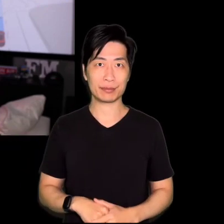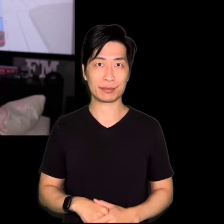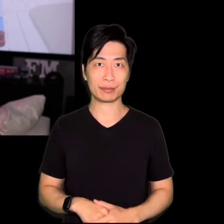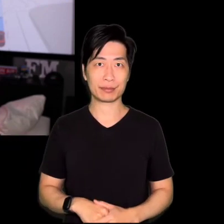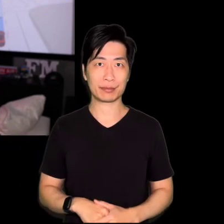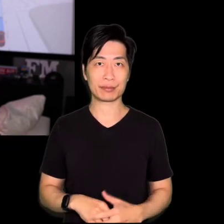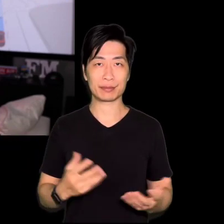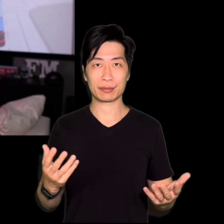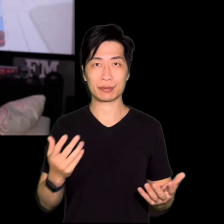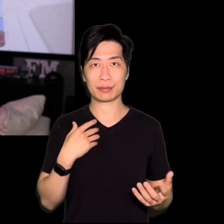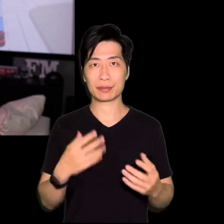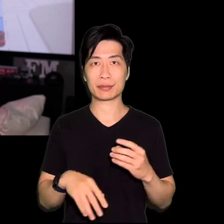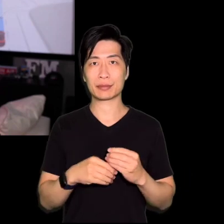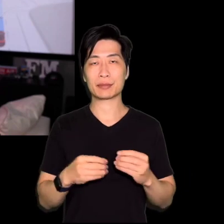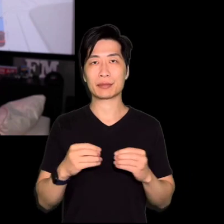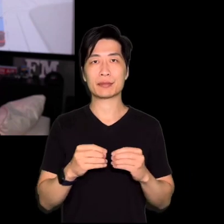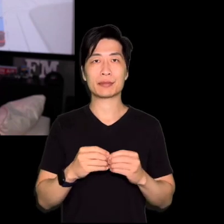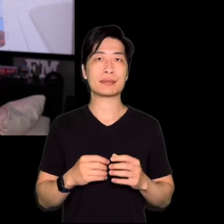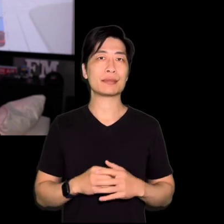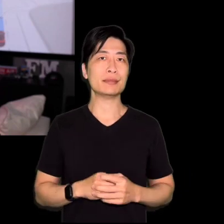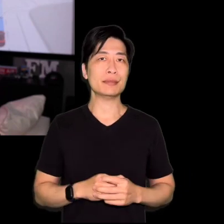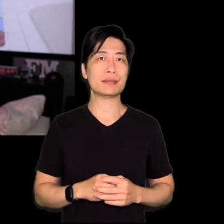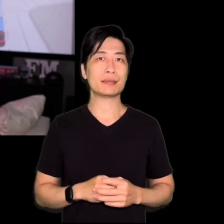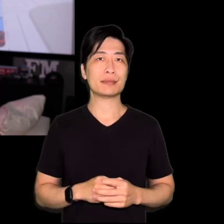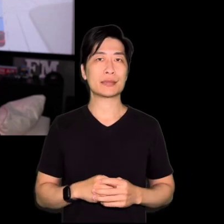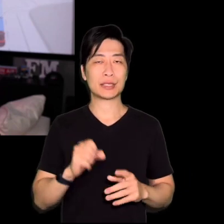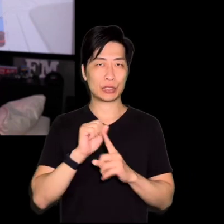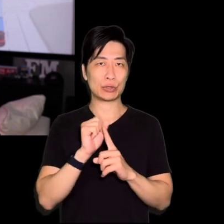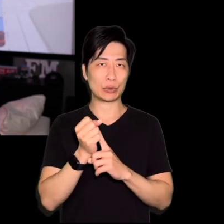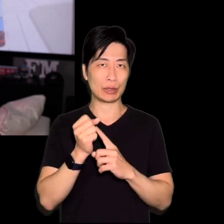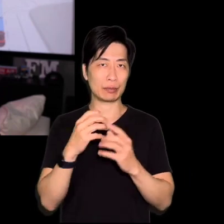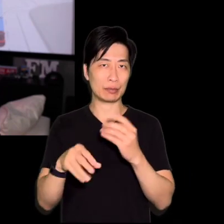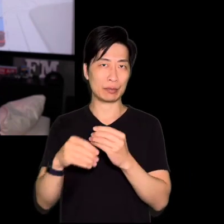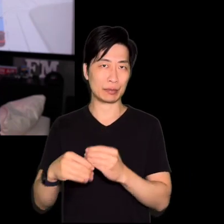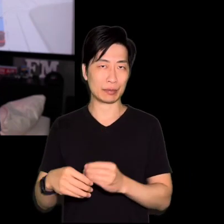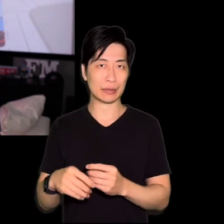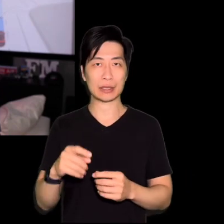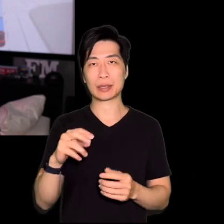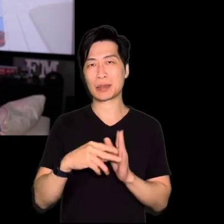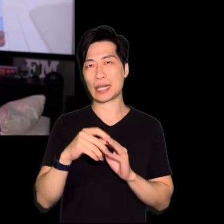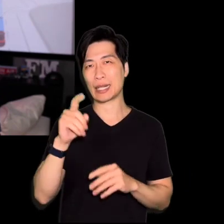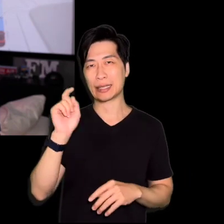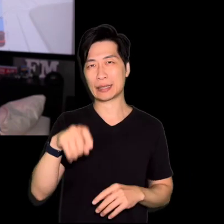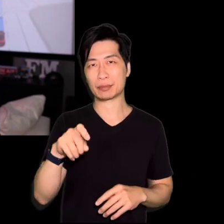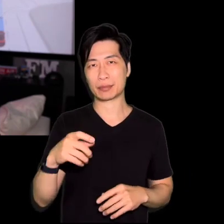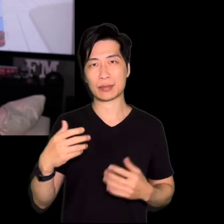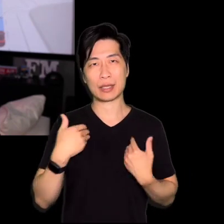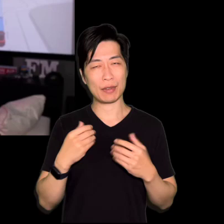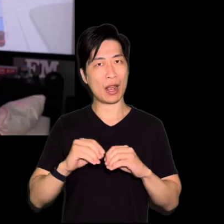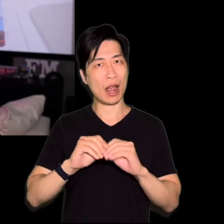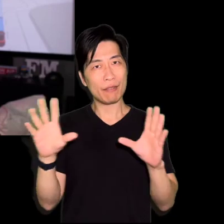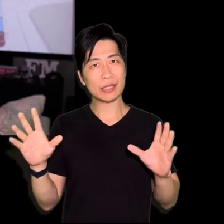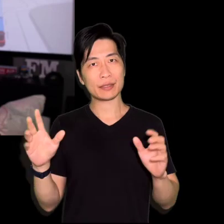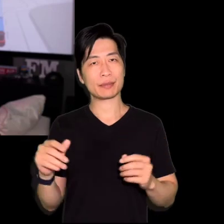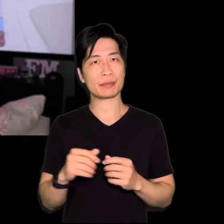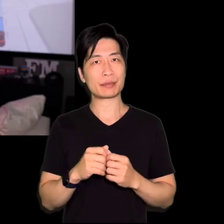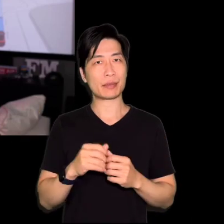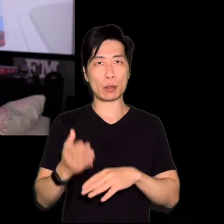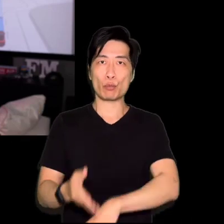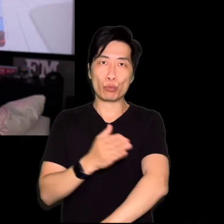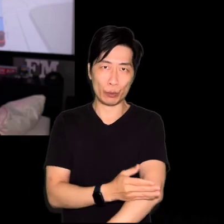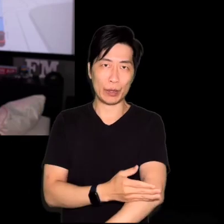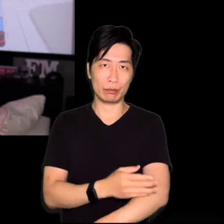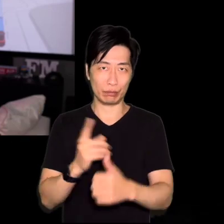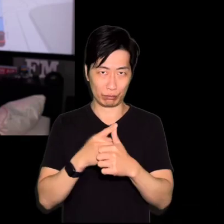Let me put a little bit of like conditions there. There needs to be very obvious